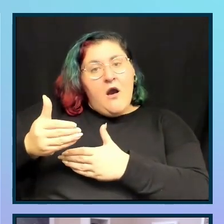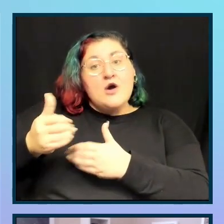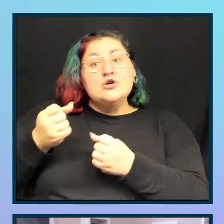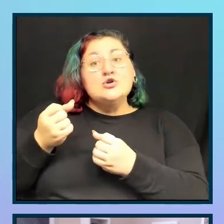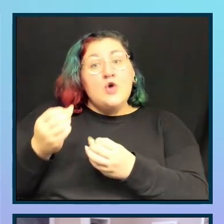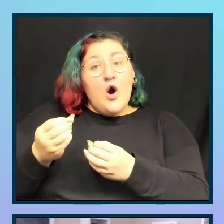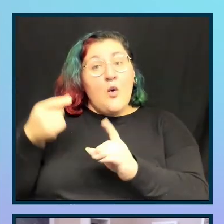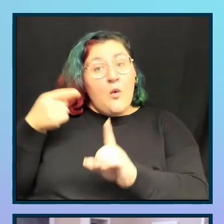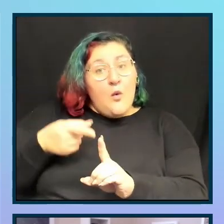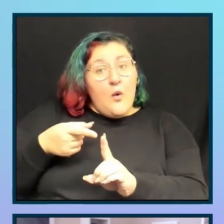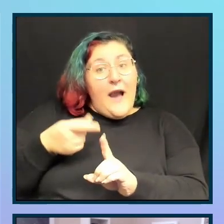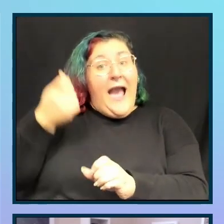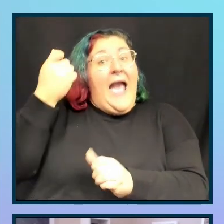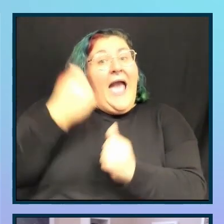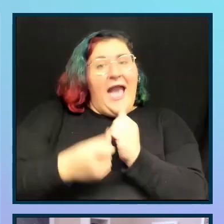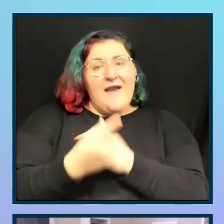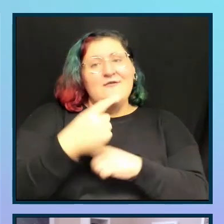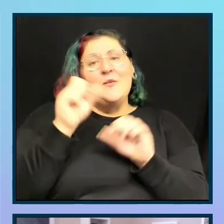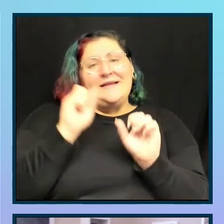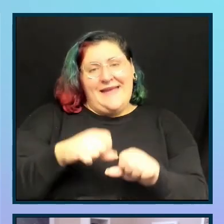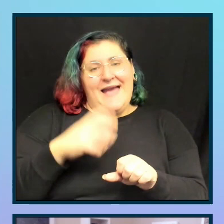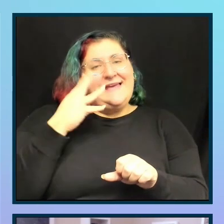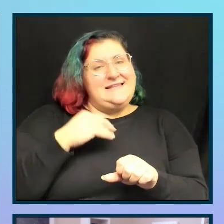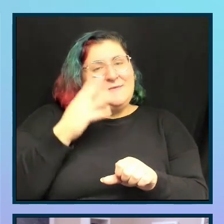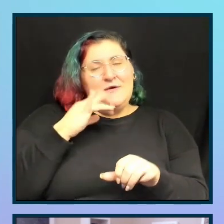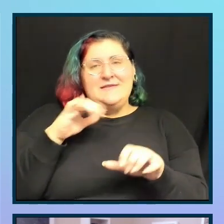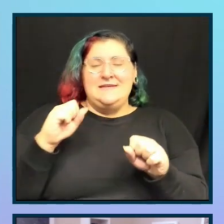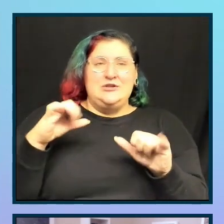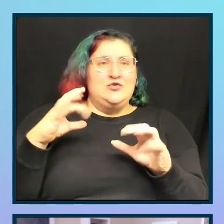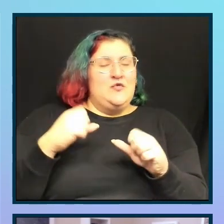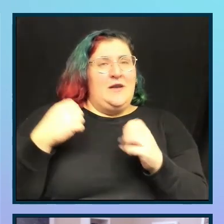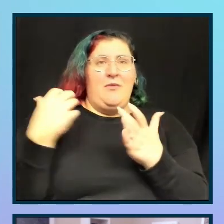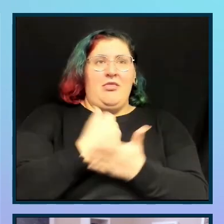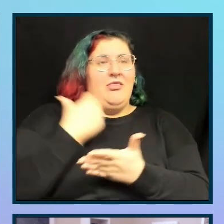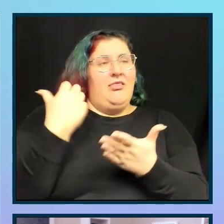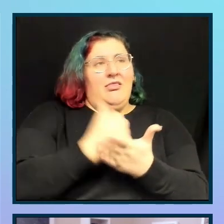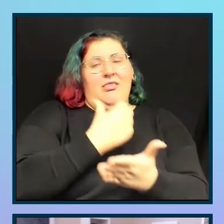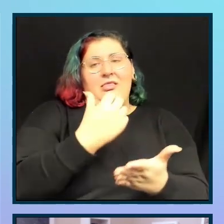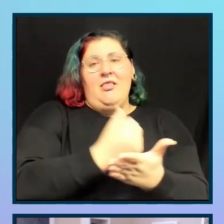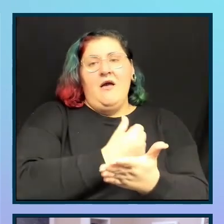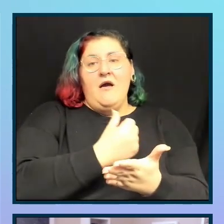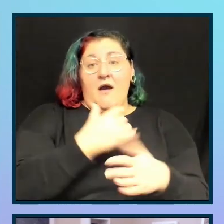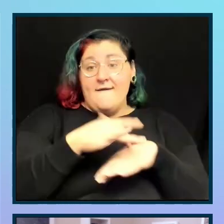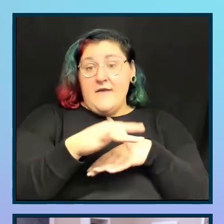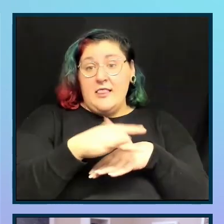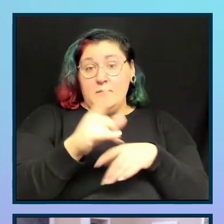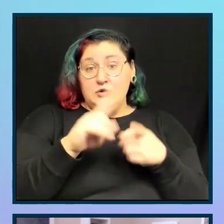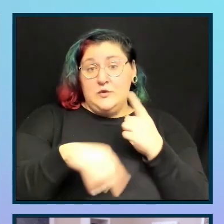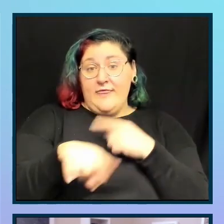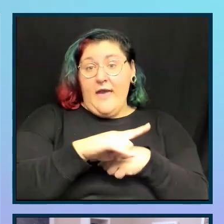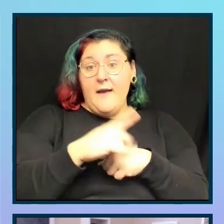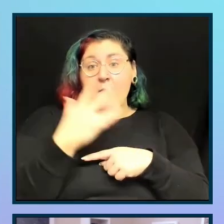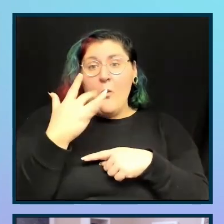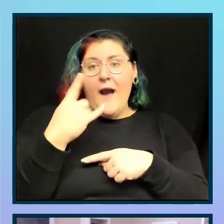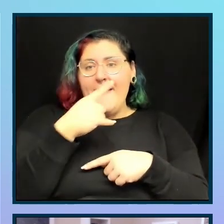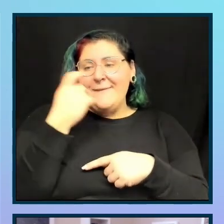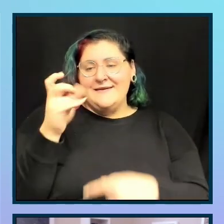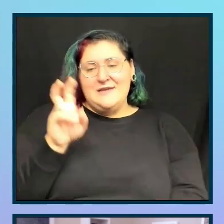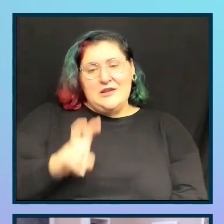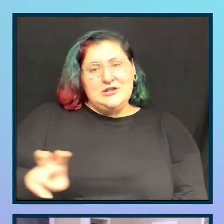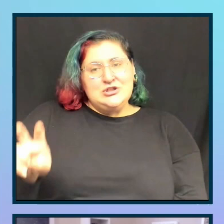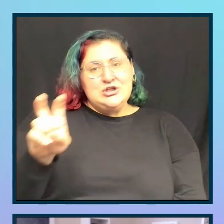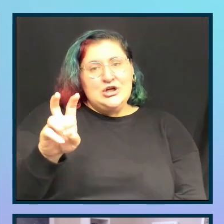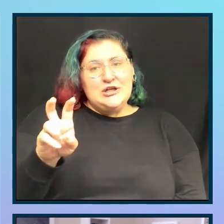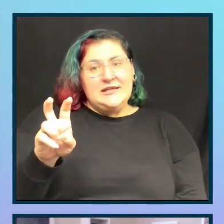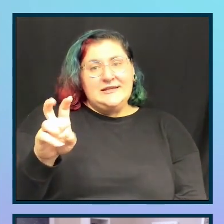everyone can experience these enormous wins that are available. Because the journey is just starting. The best time